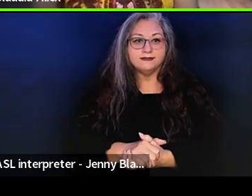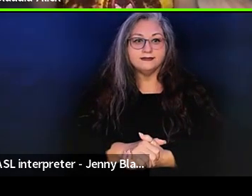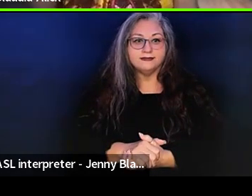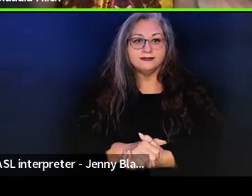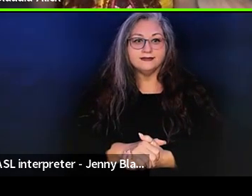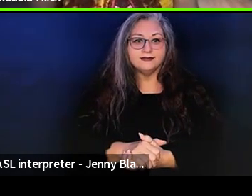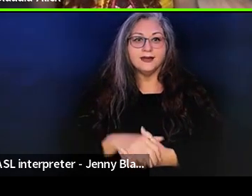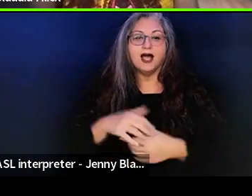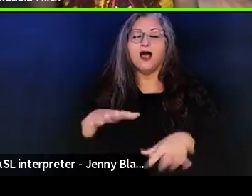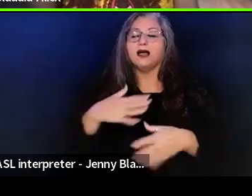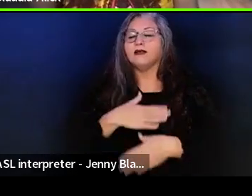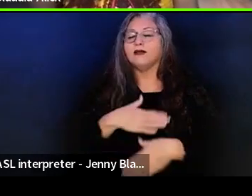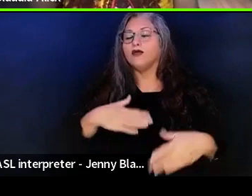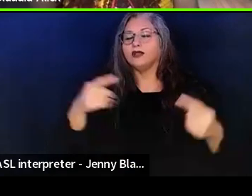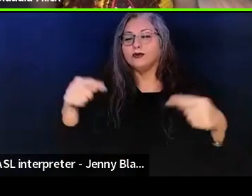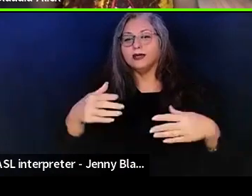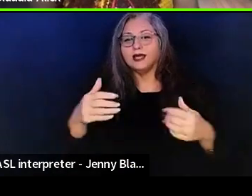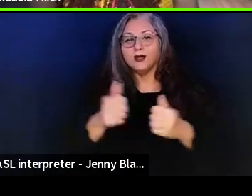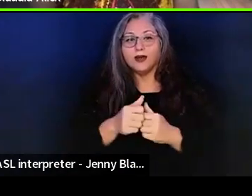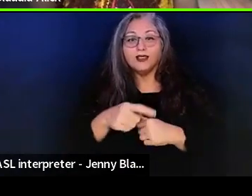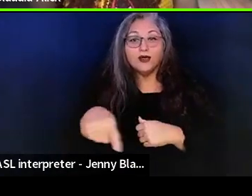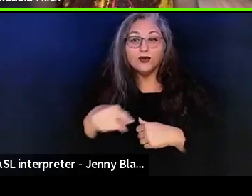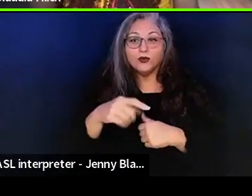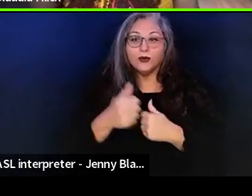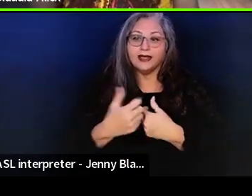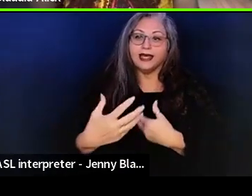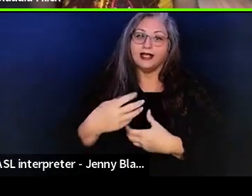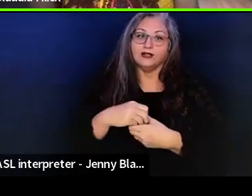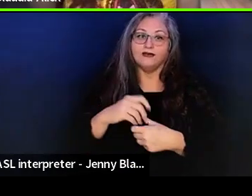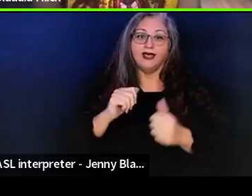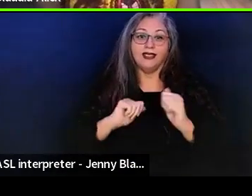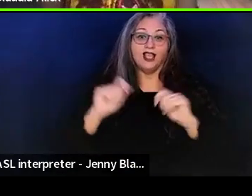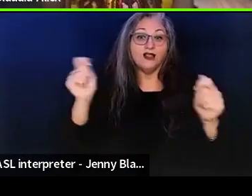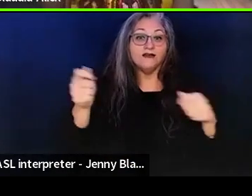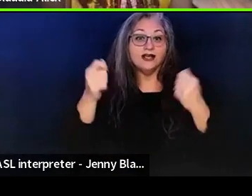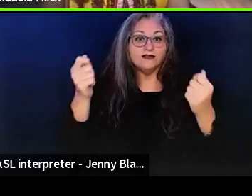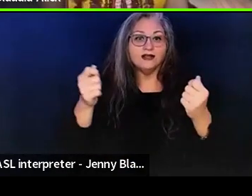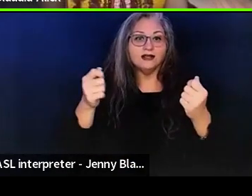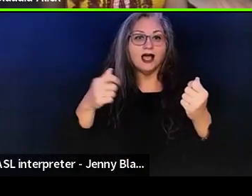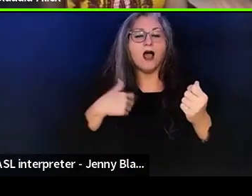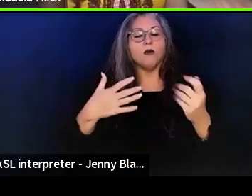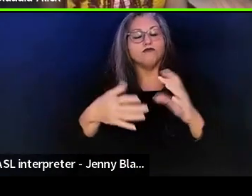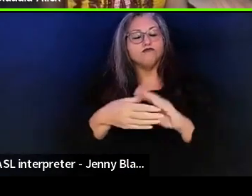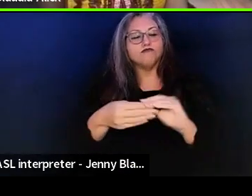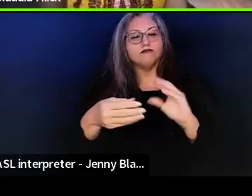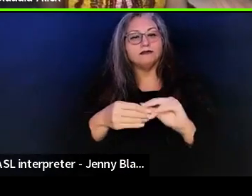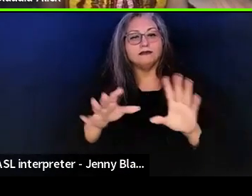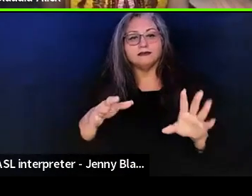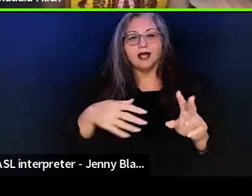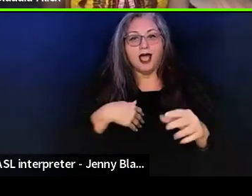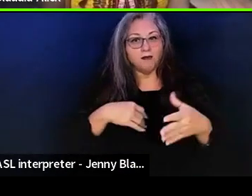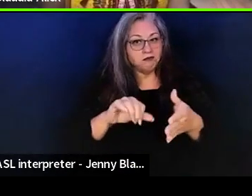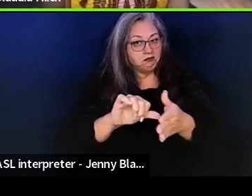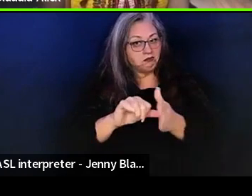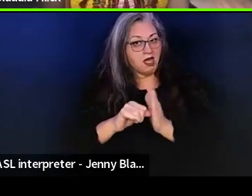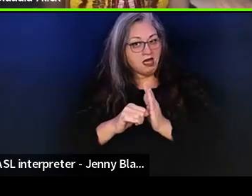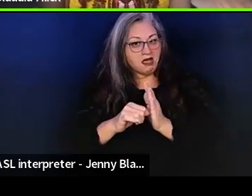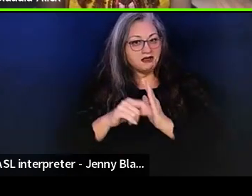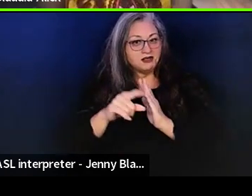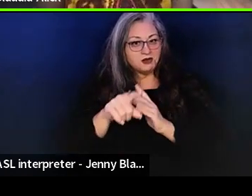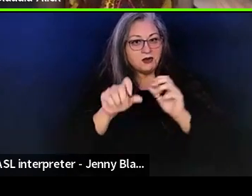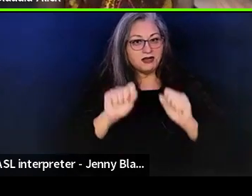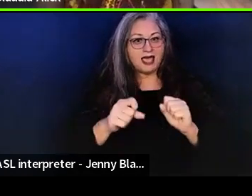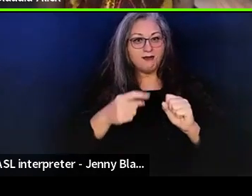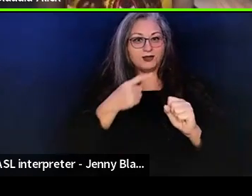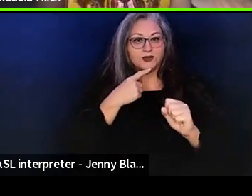It's such a pleasure to be here with you in the Inclusive Theater Festival. I just want to say I am so impressed with your ability to